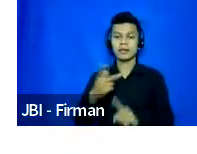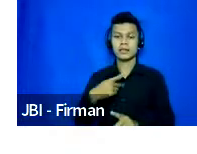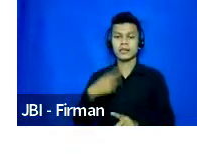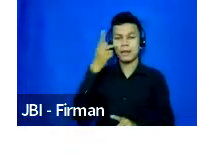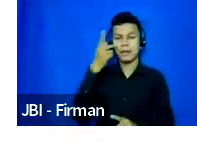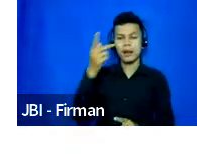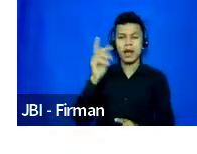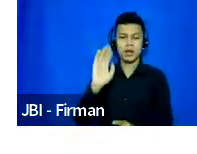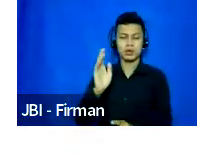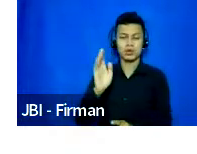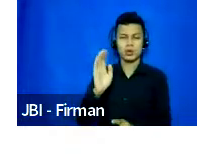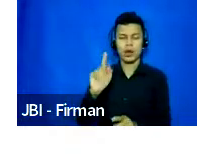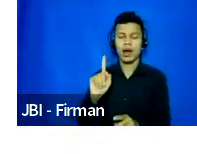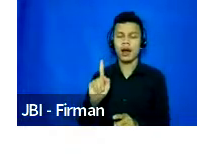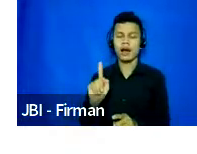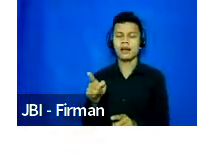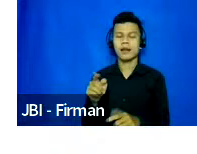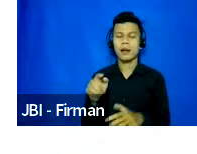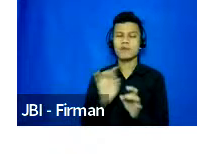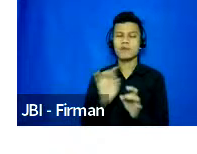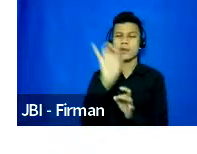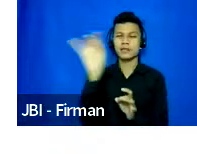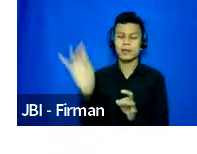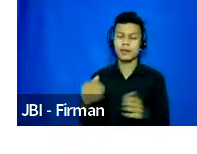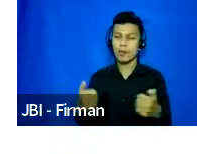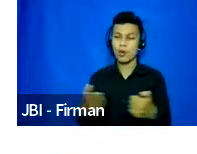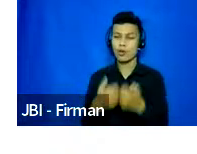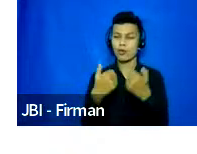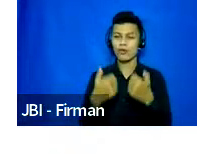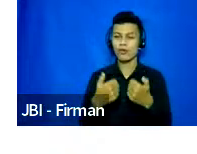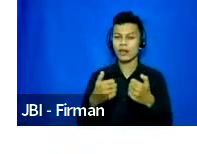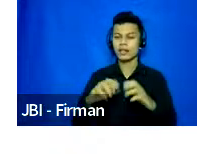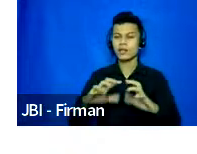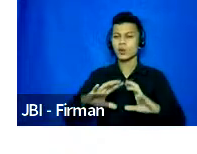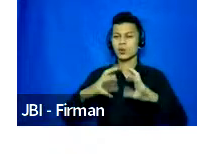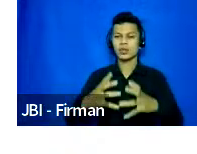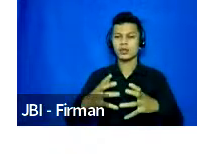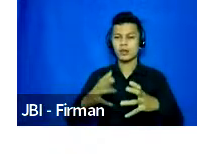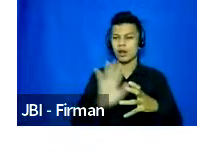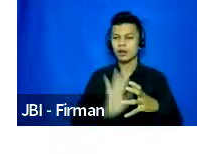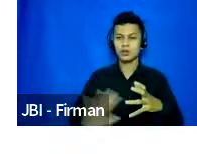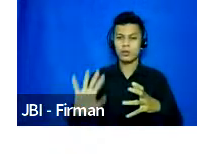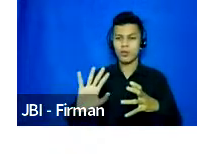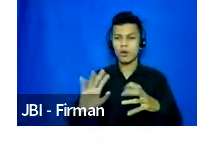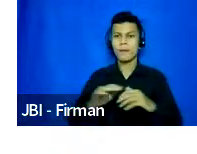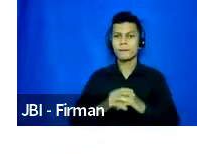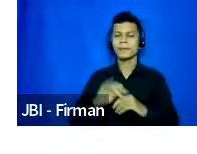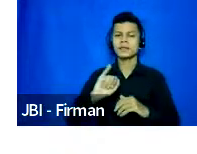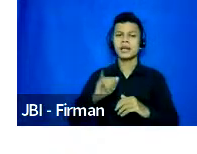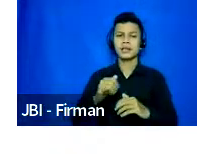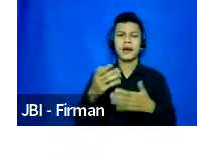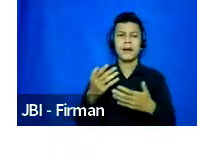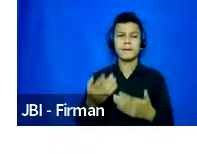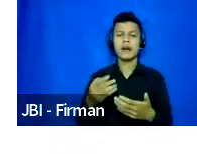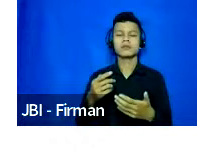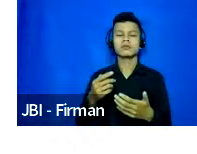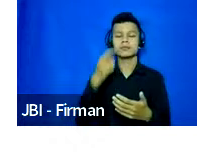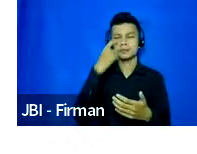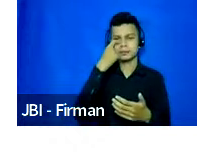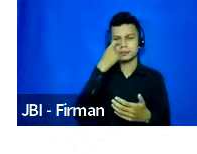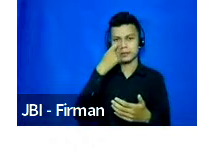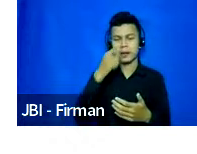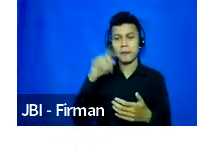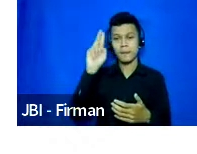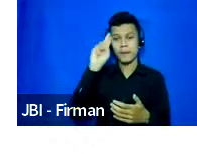conflict happening around the world, and therefore in lieu with that, government should refrain from